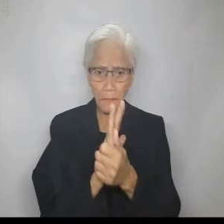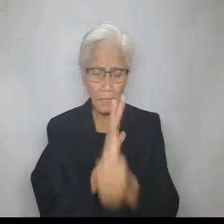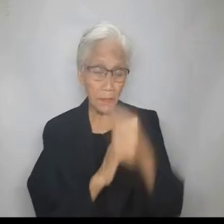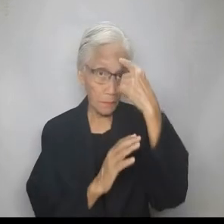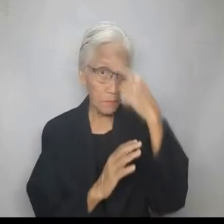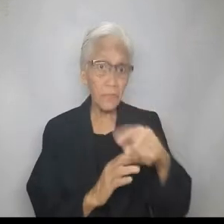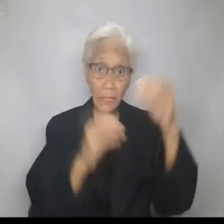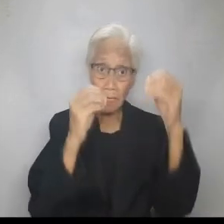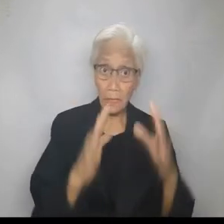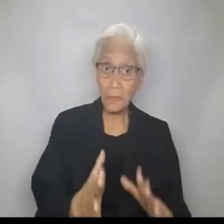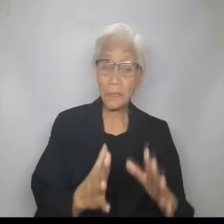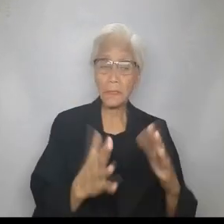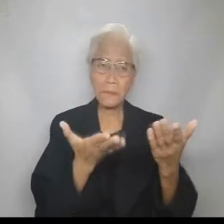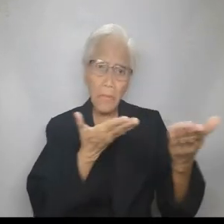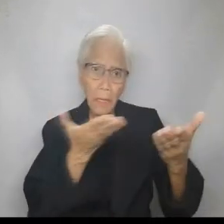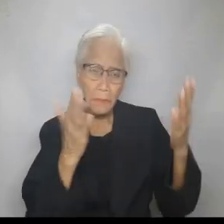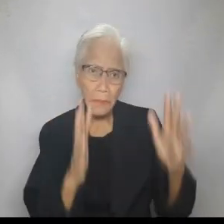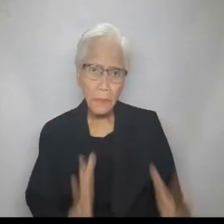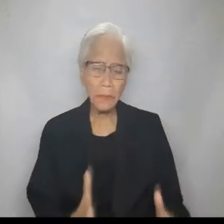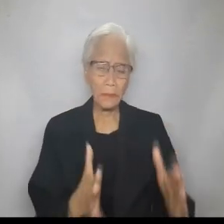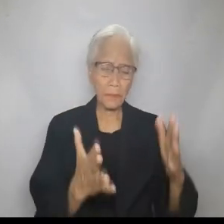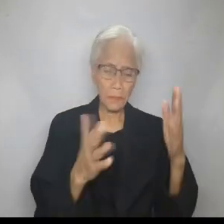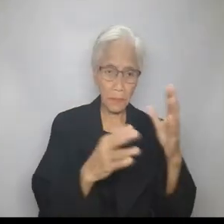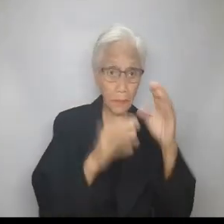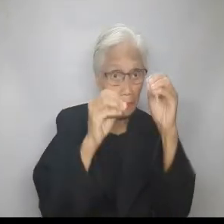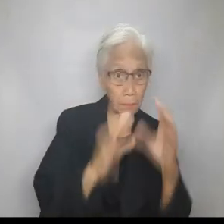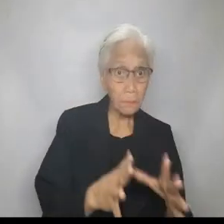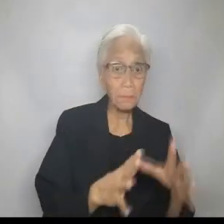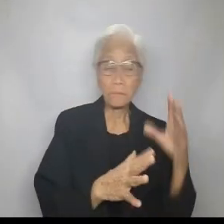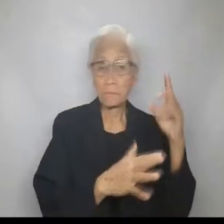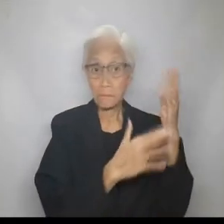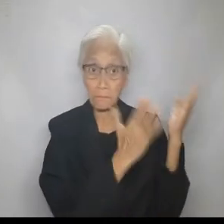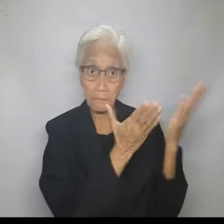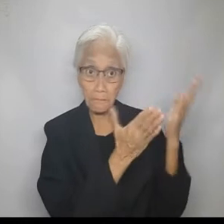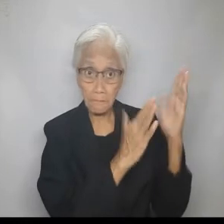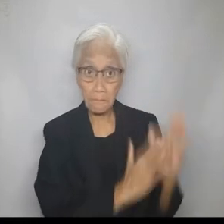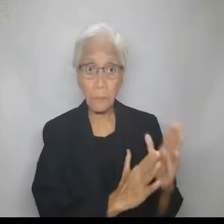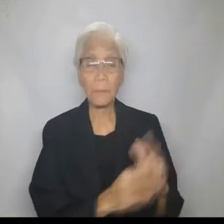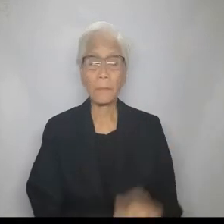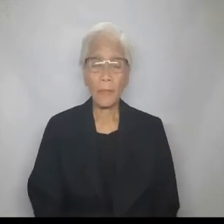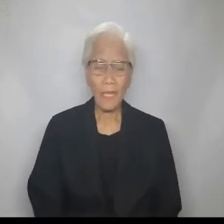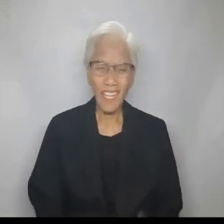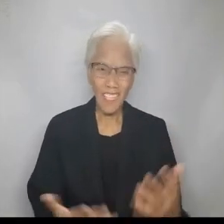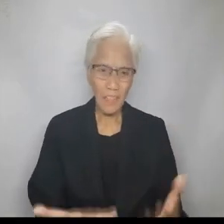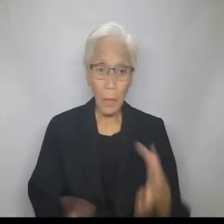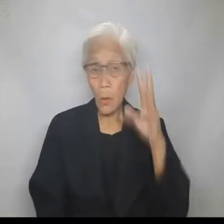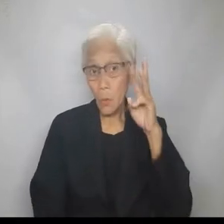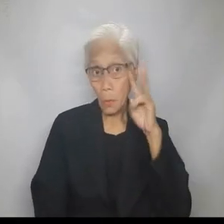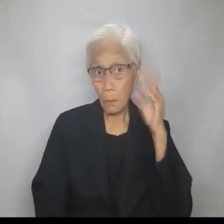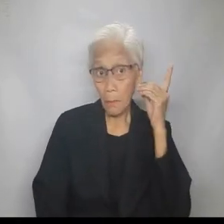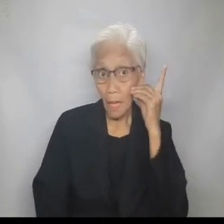police officers, counselors, ministers, rabbis and priests. Dan Wilkins, a person